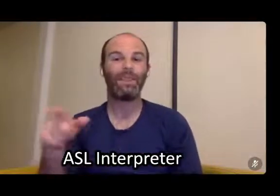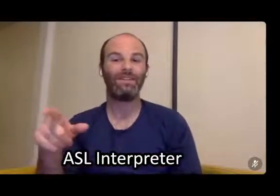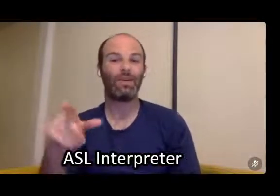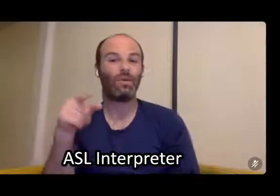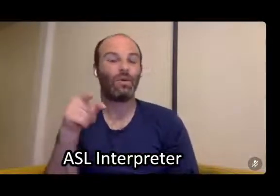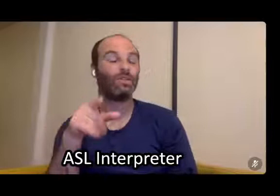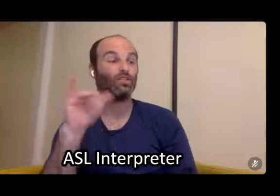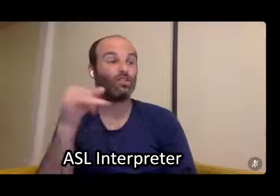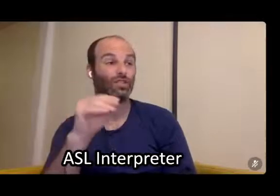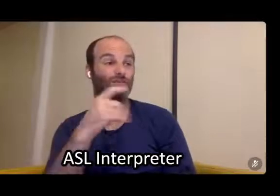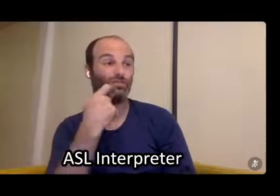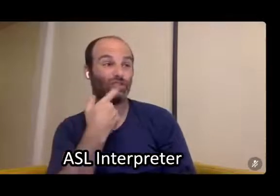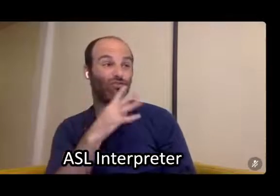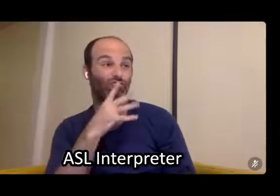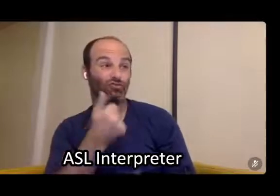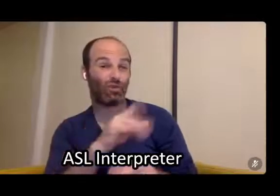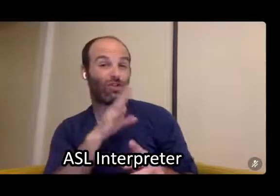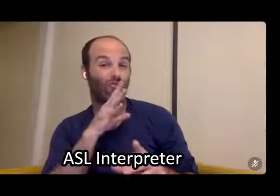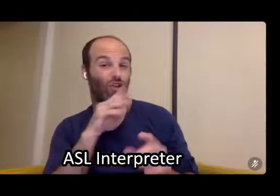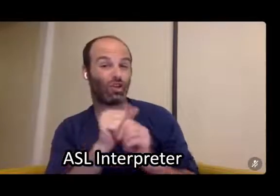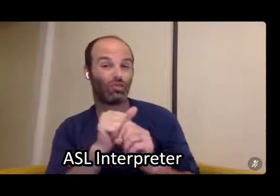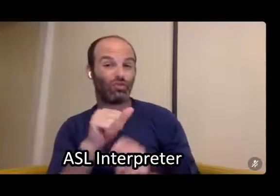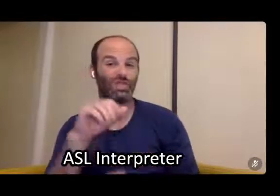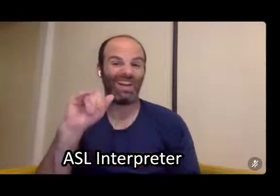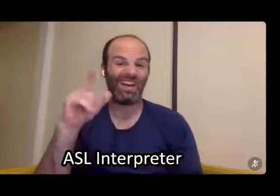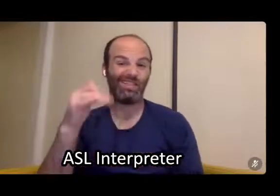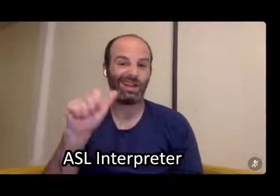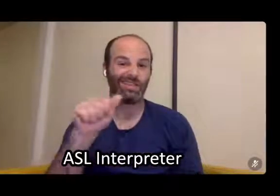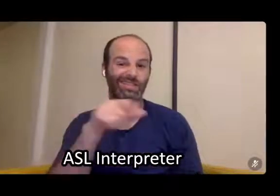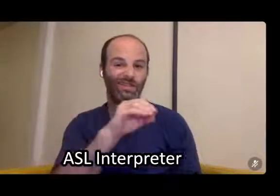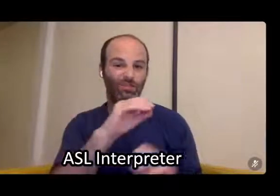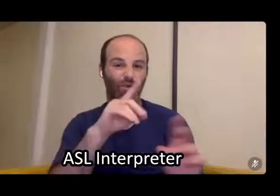So how have you used that before, Richard?